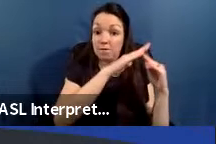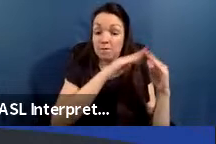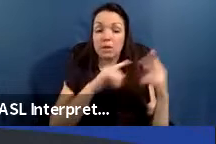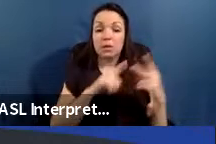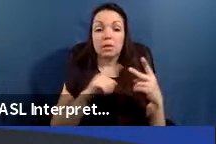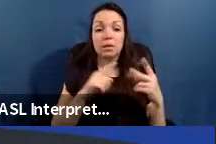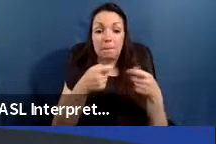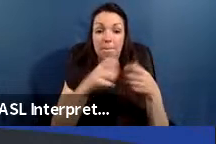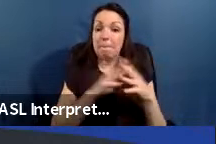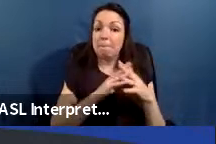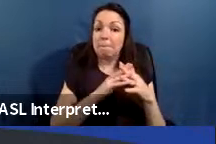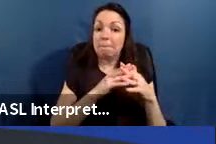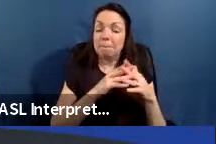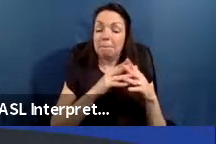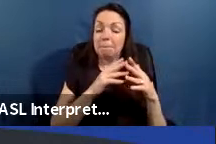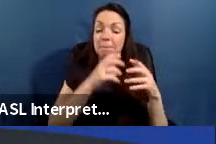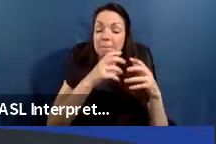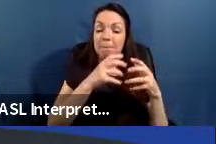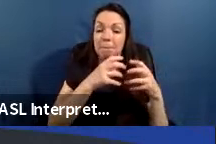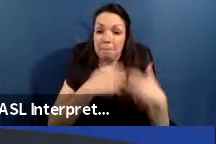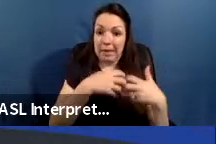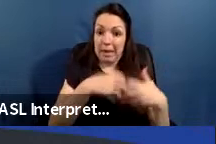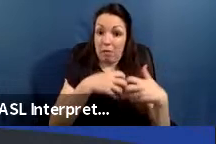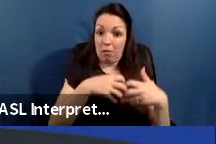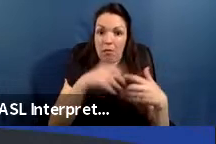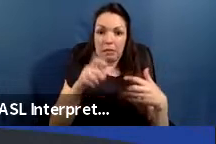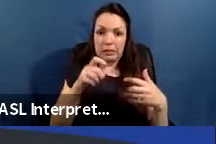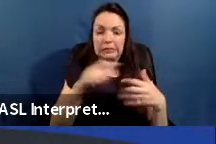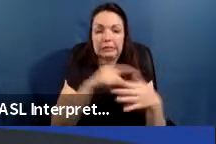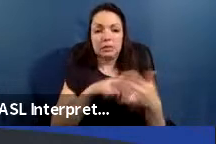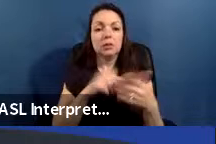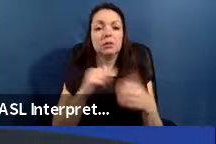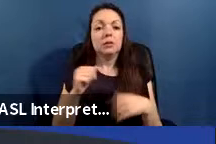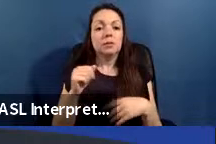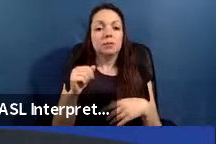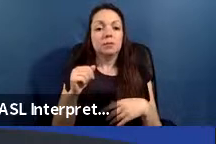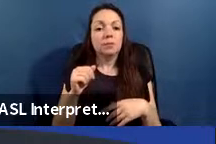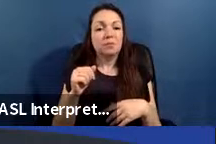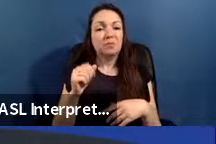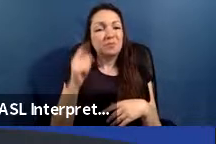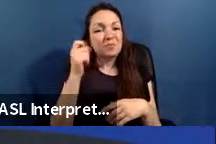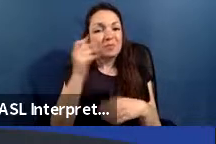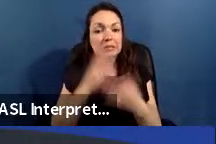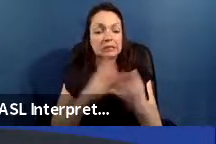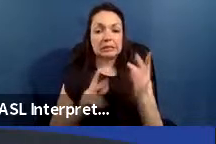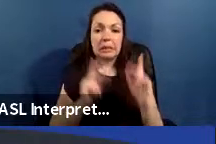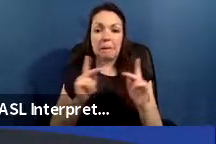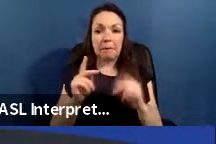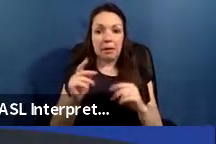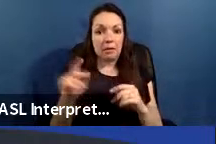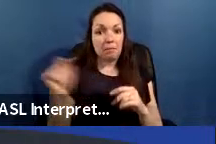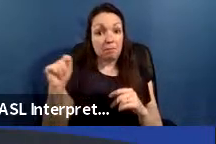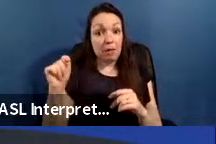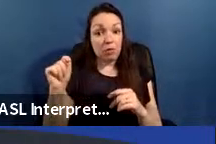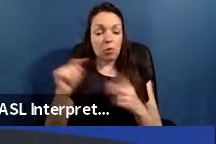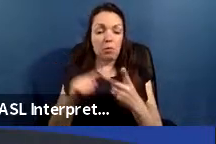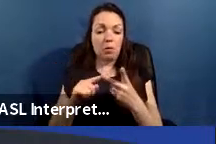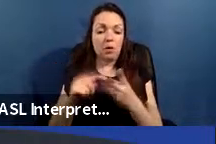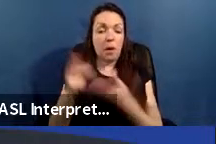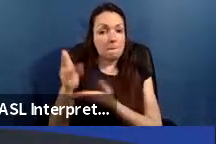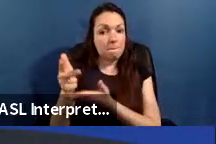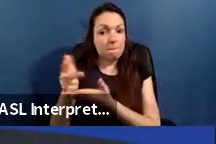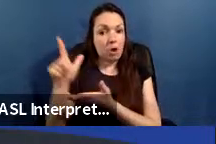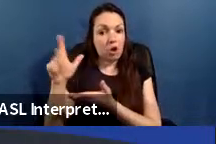And based on what we heard from the community during last year's capital planning process and outreach, bathrooms and parking lots were 2 new categories added into